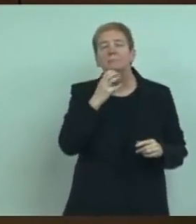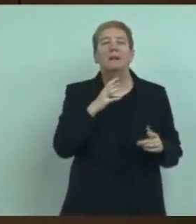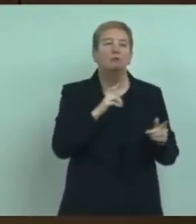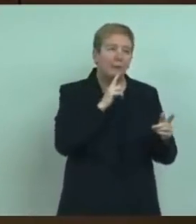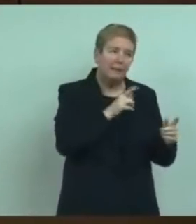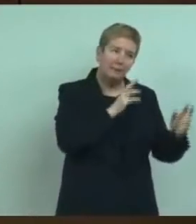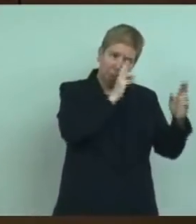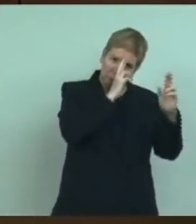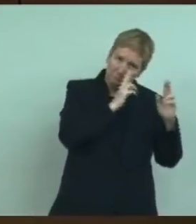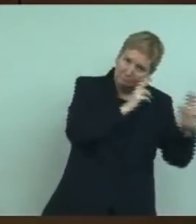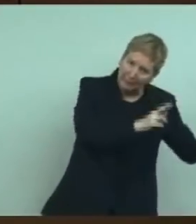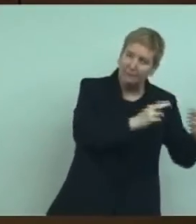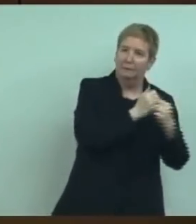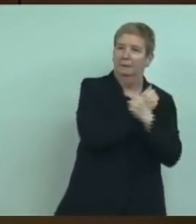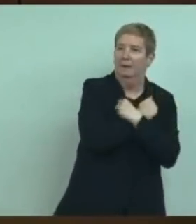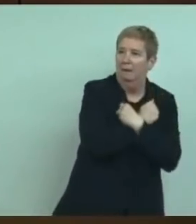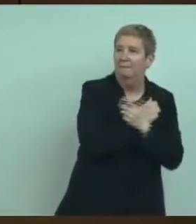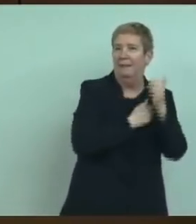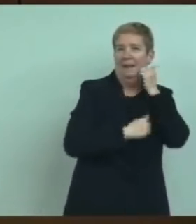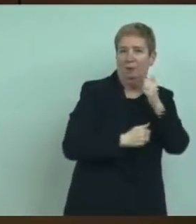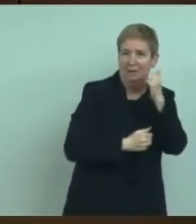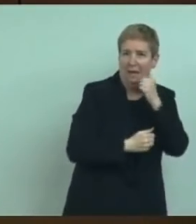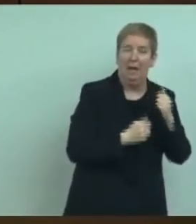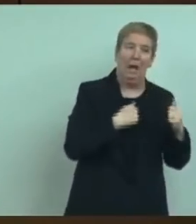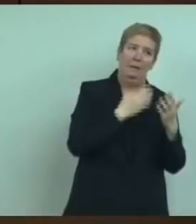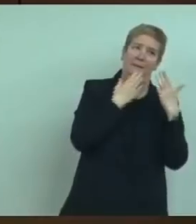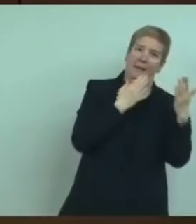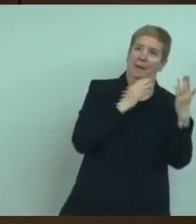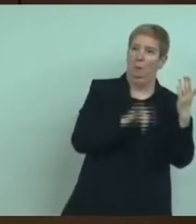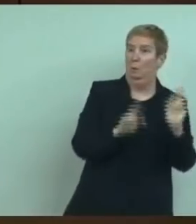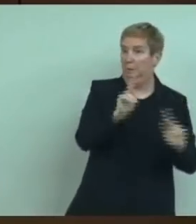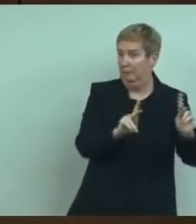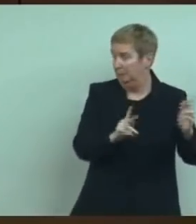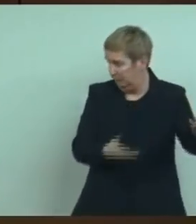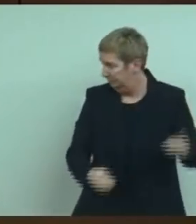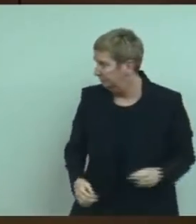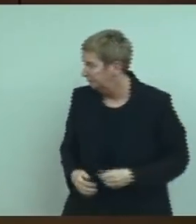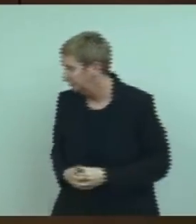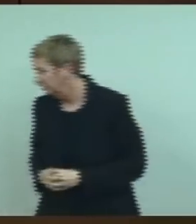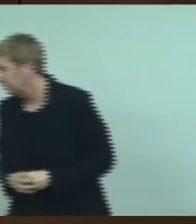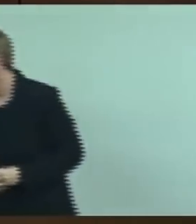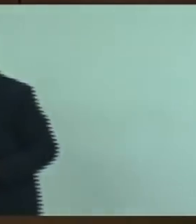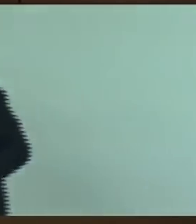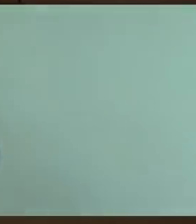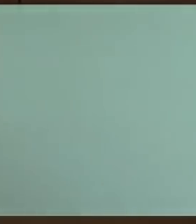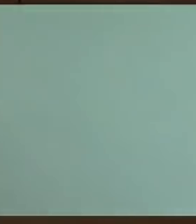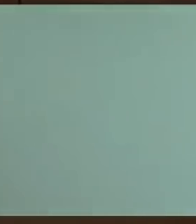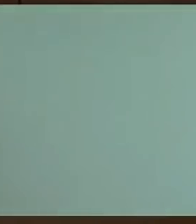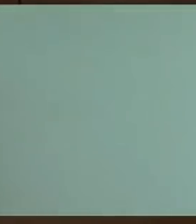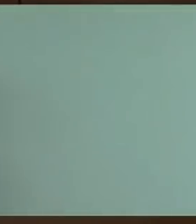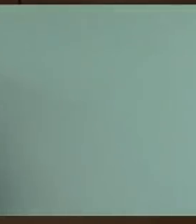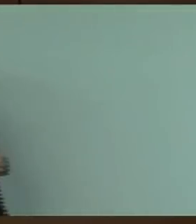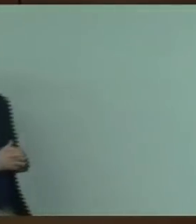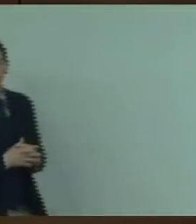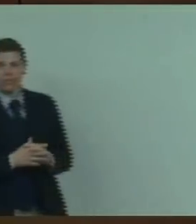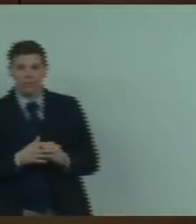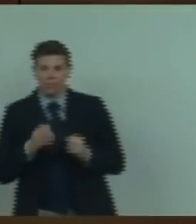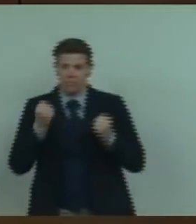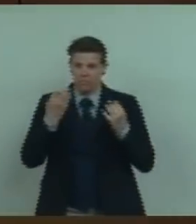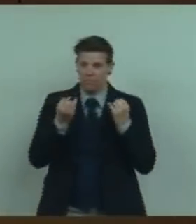incredible respect and love every day, and I'm incredibly grateful. For those of you who have asked about the first Manny, Manuel